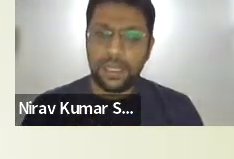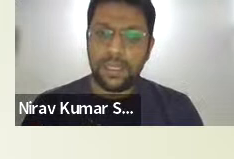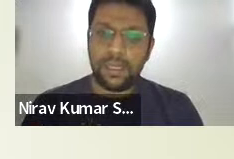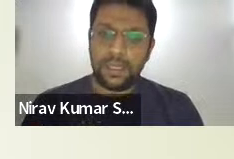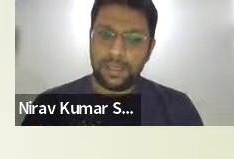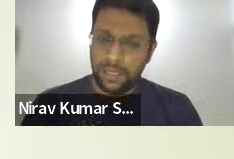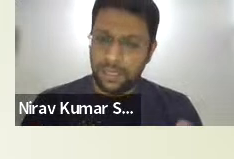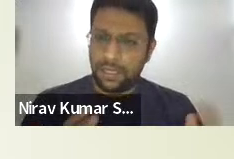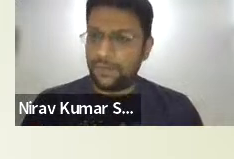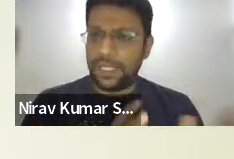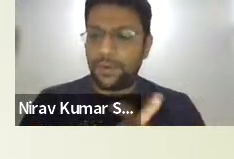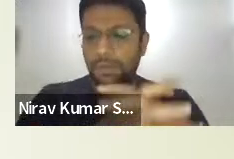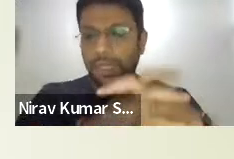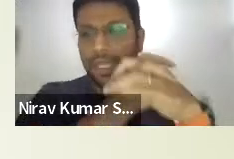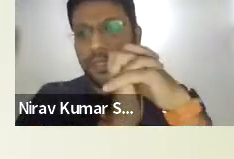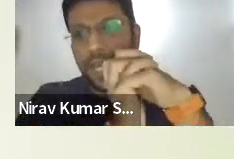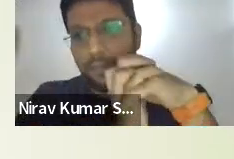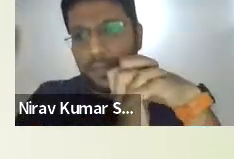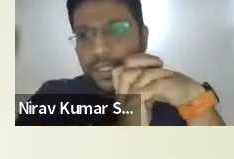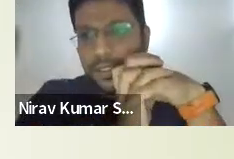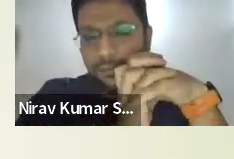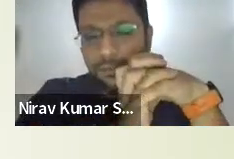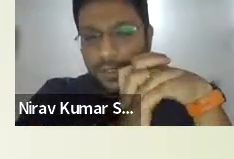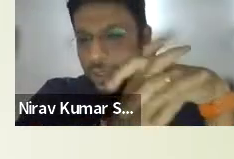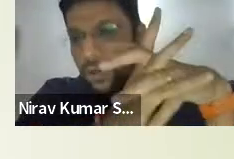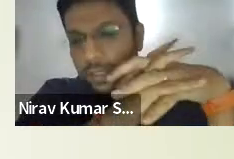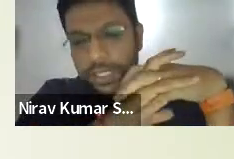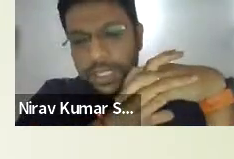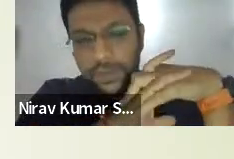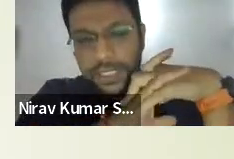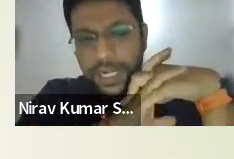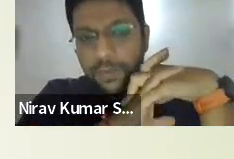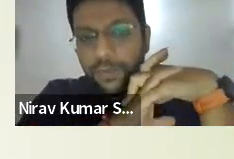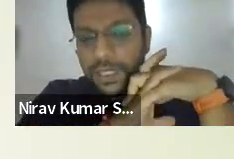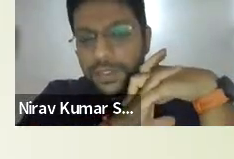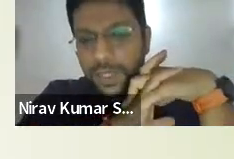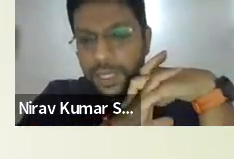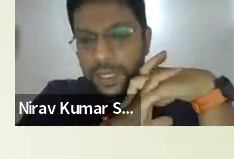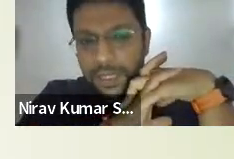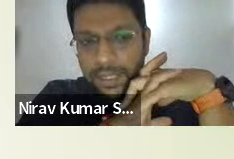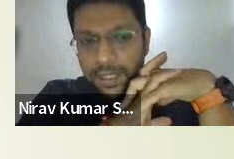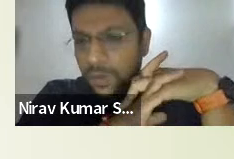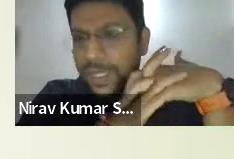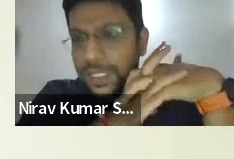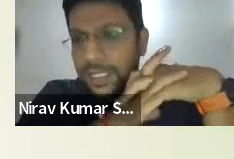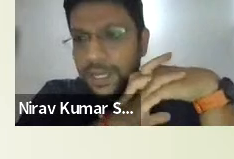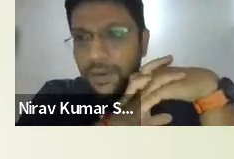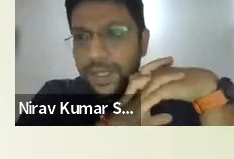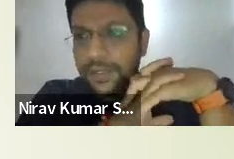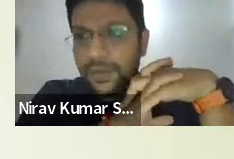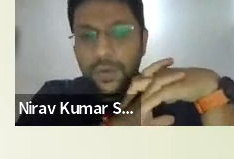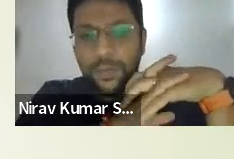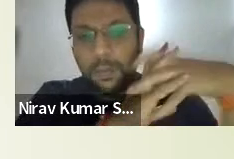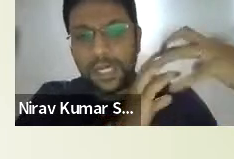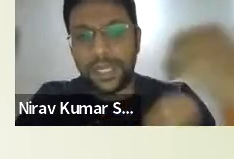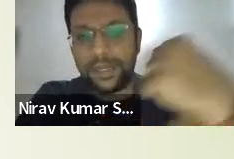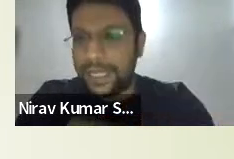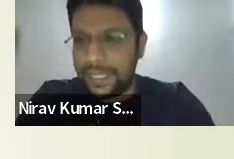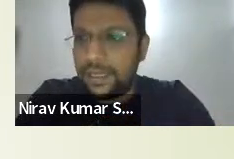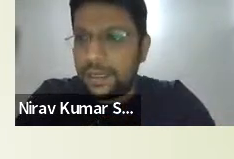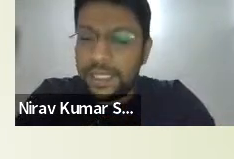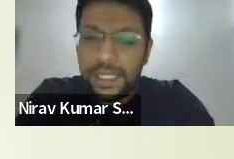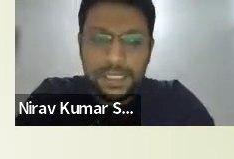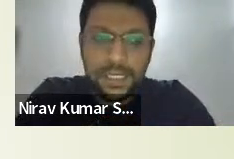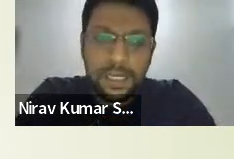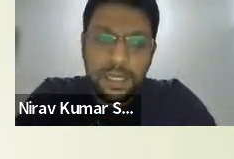implementing. When the promulgation happens, we are sure things will start moving. So we are requesting the government to promulgate